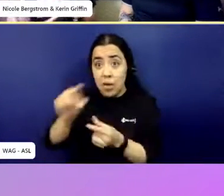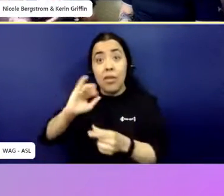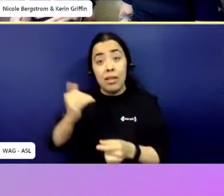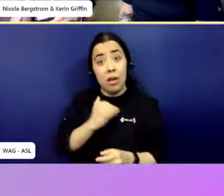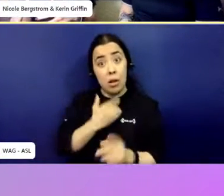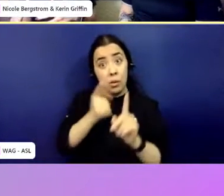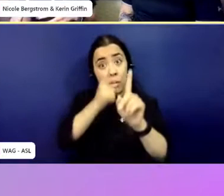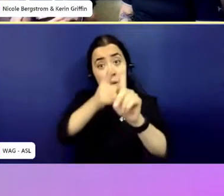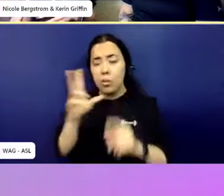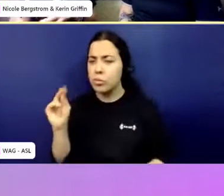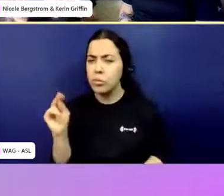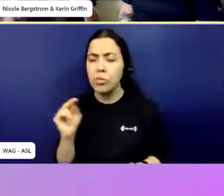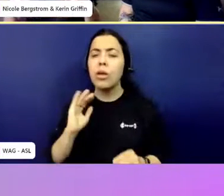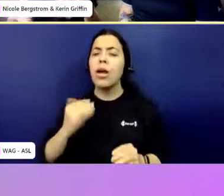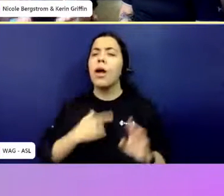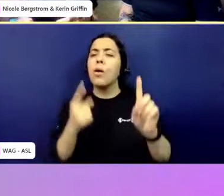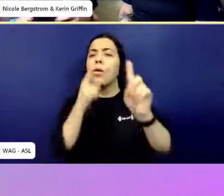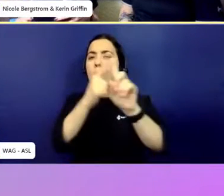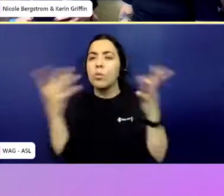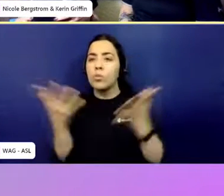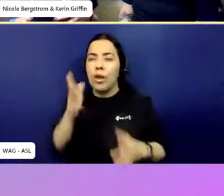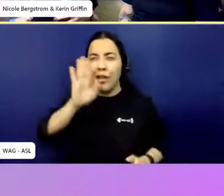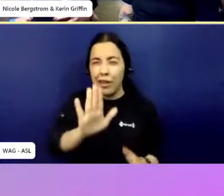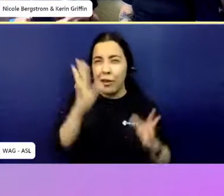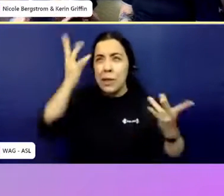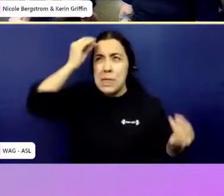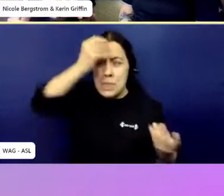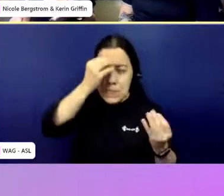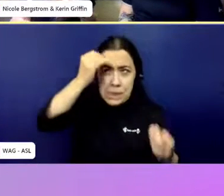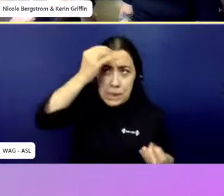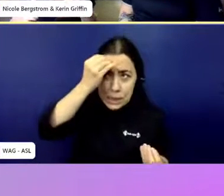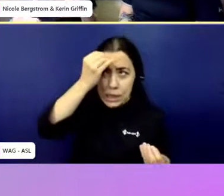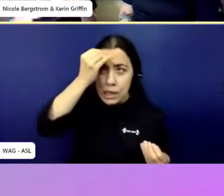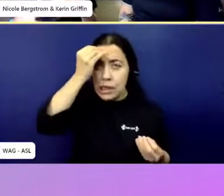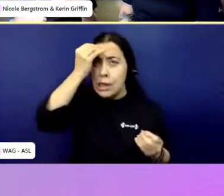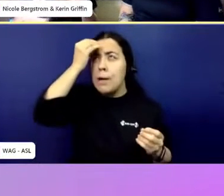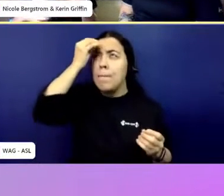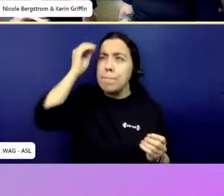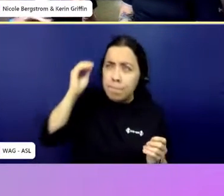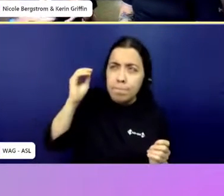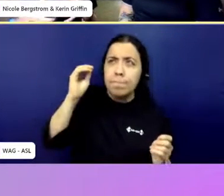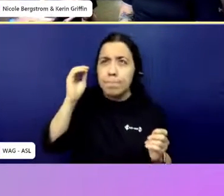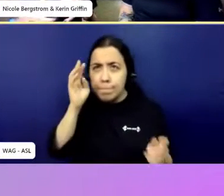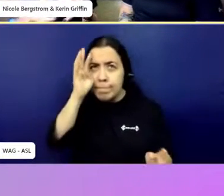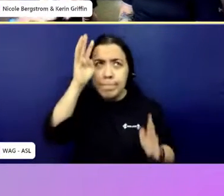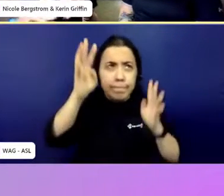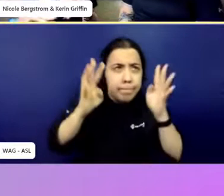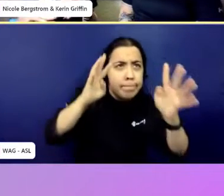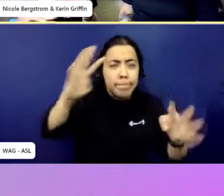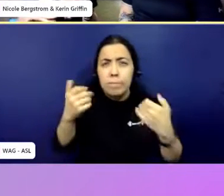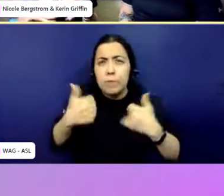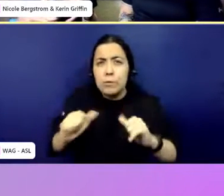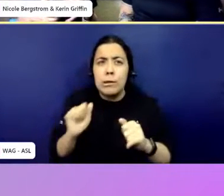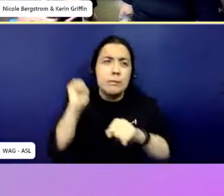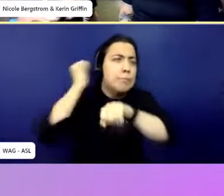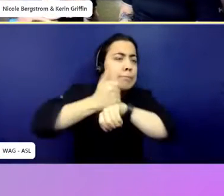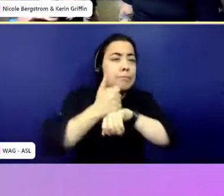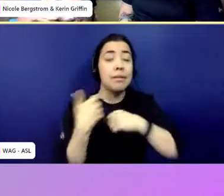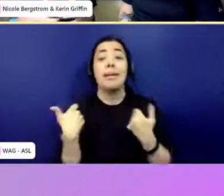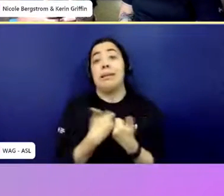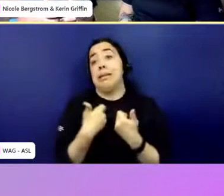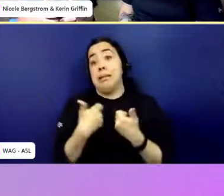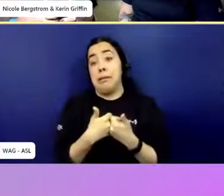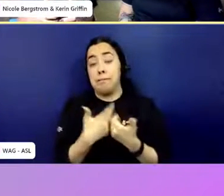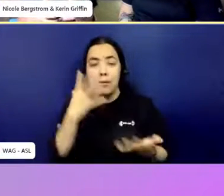The goal is they're thinking about it. And so they're trying to build a game,